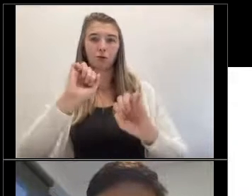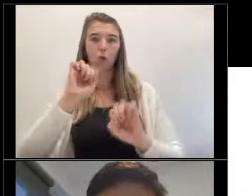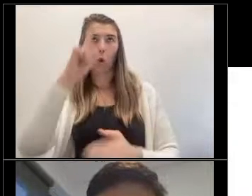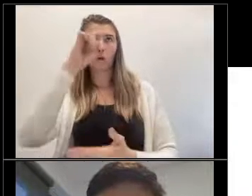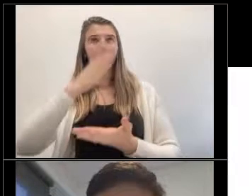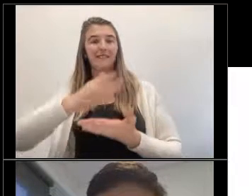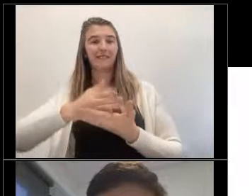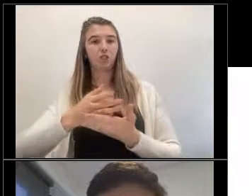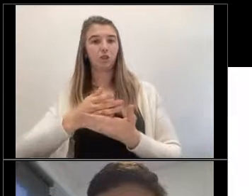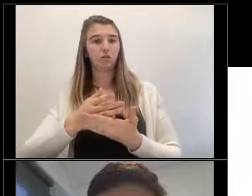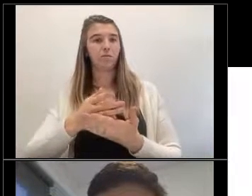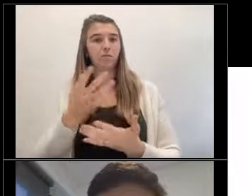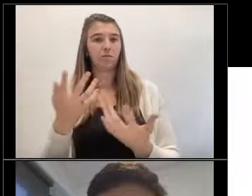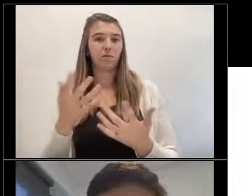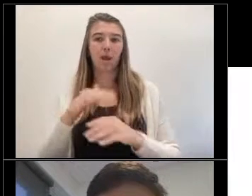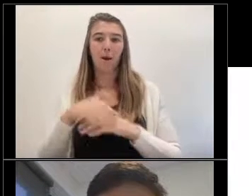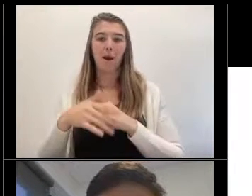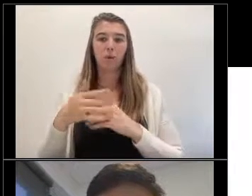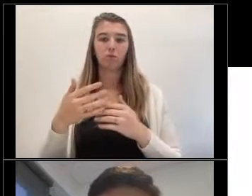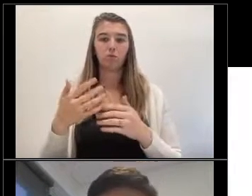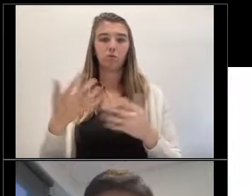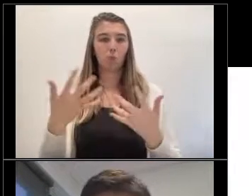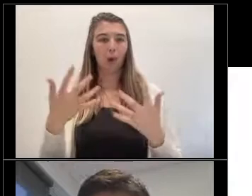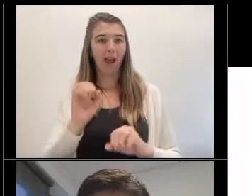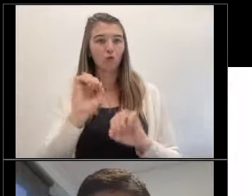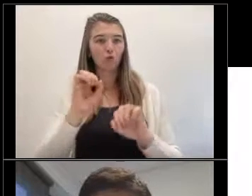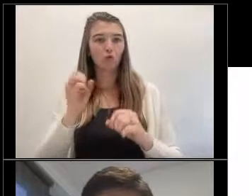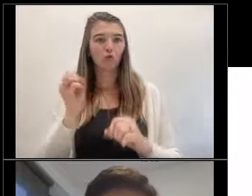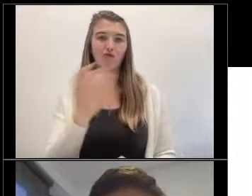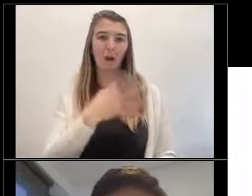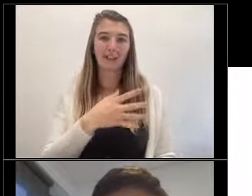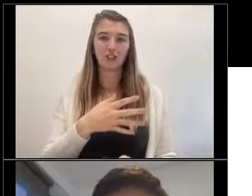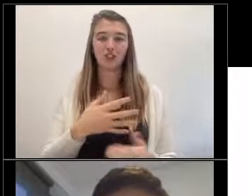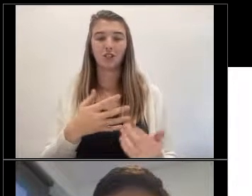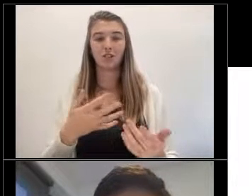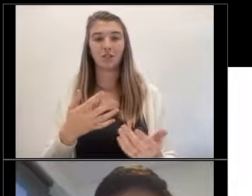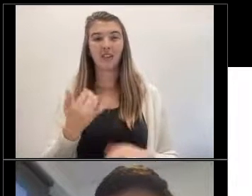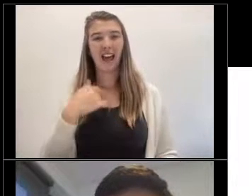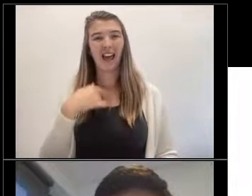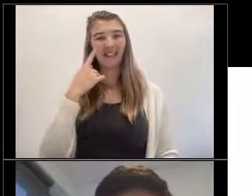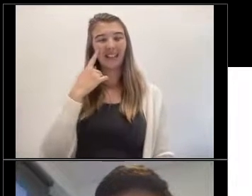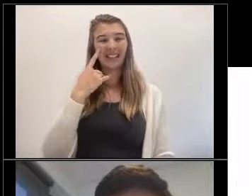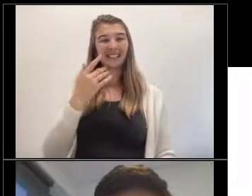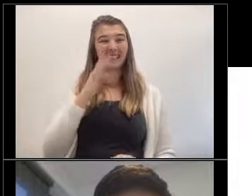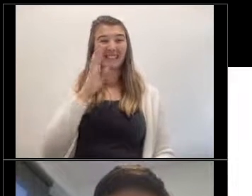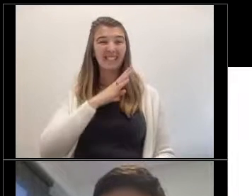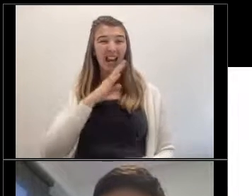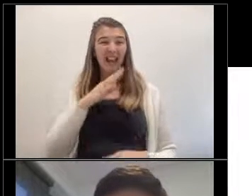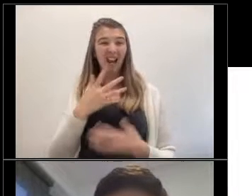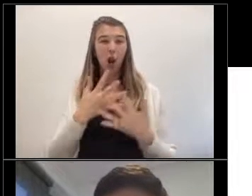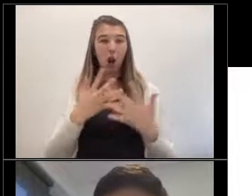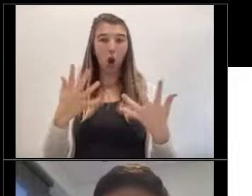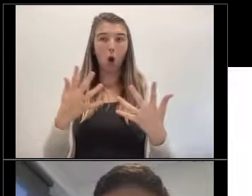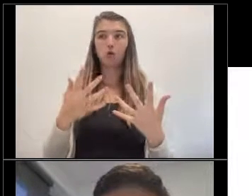in where we put our rubbish and everything like that. Something that is very sad sometimes when there is a very